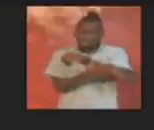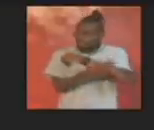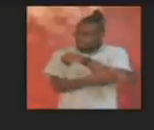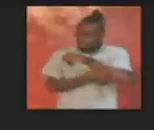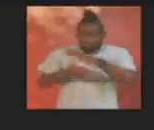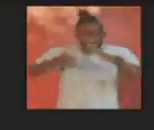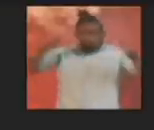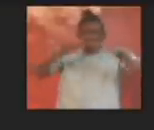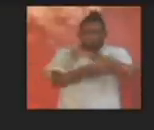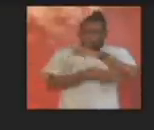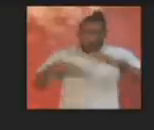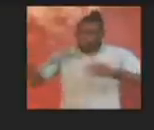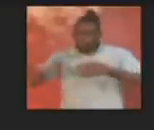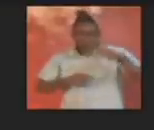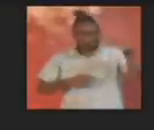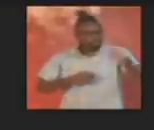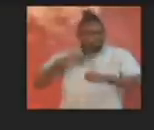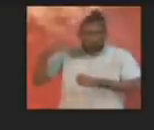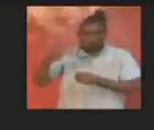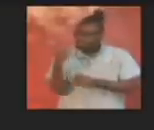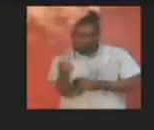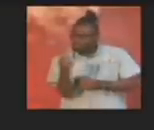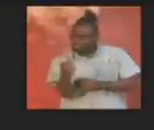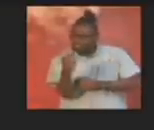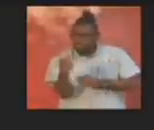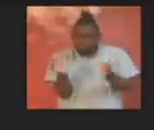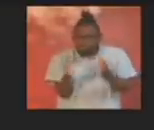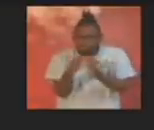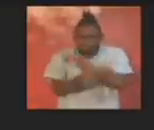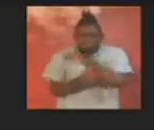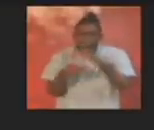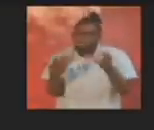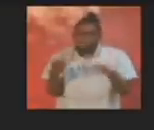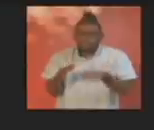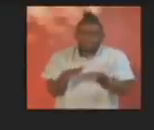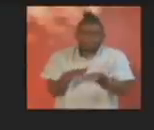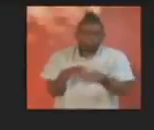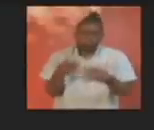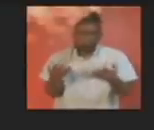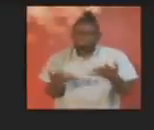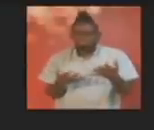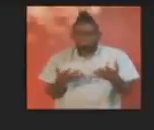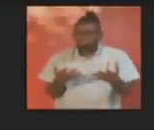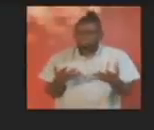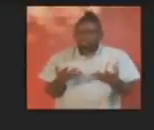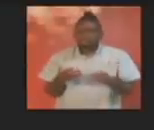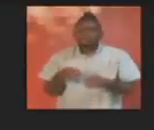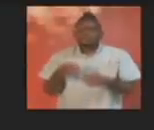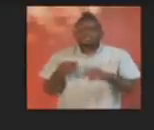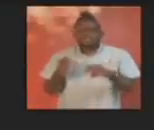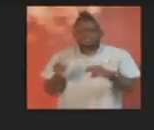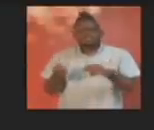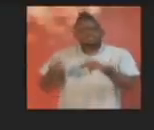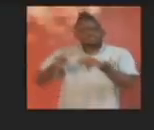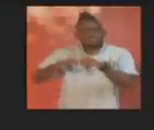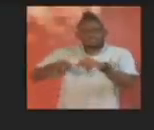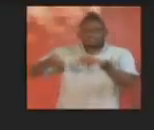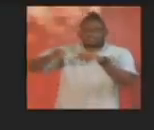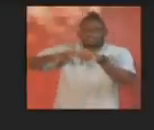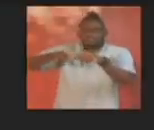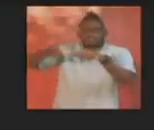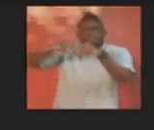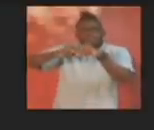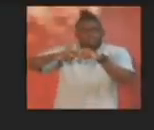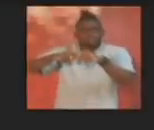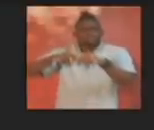and leaving crumbs for developing countries. The answer is expand the pie, increase the pie, make it absolutely the maximum